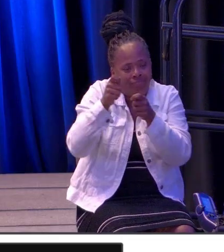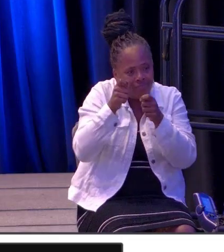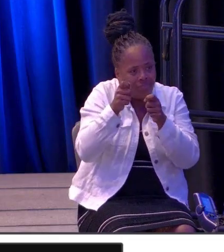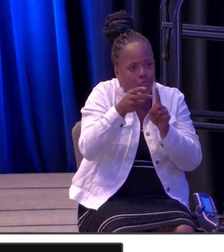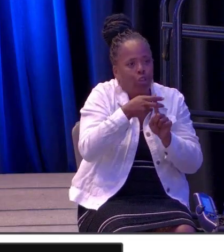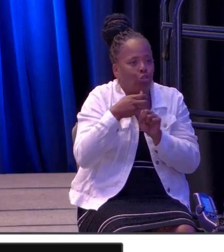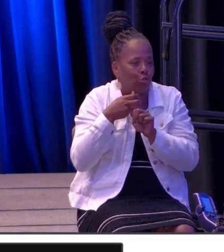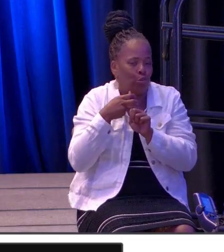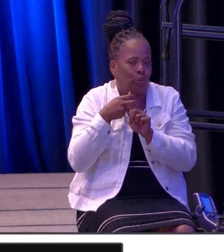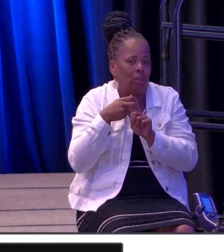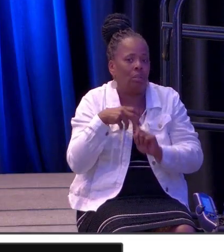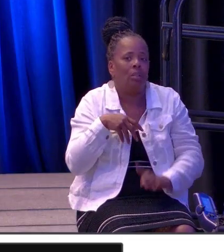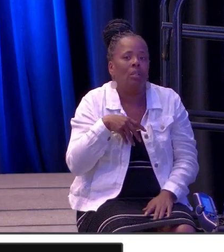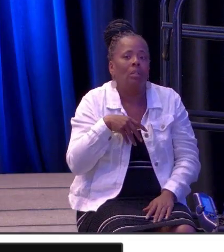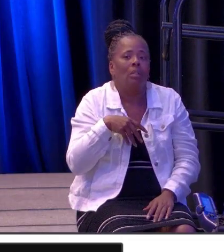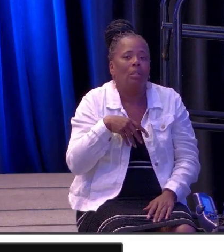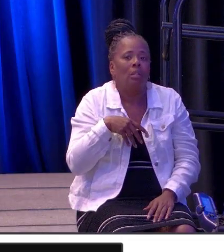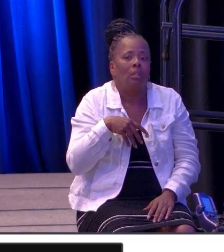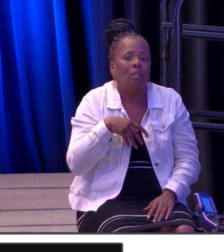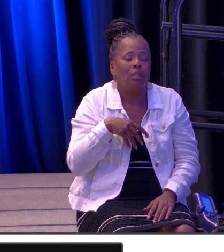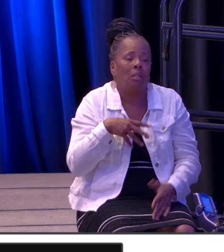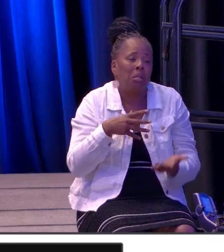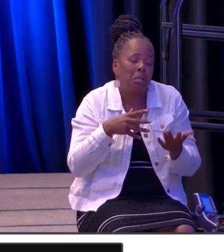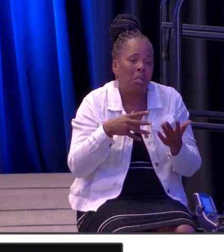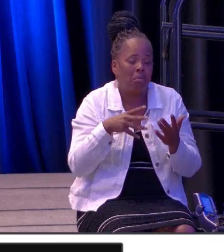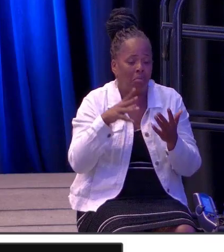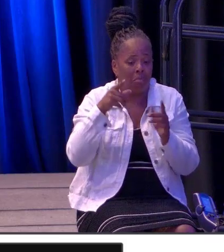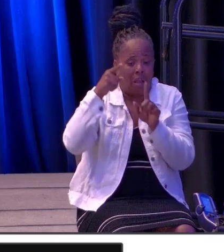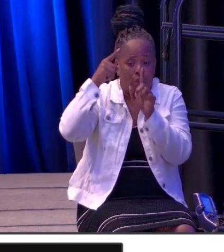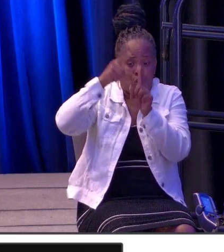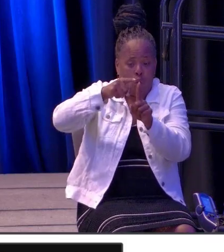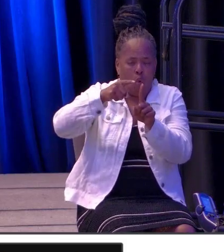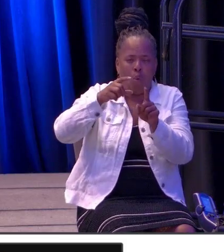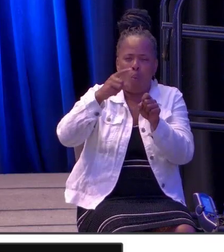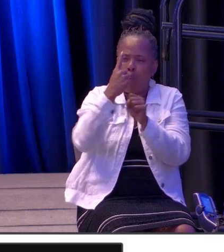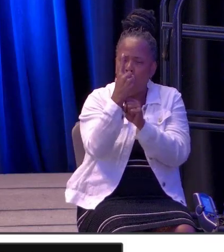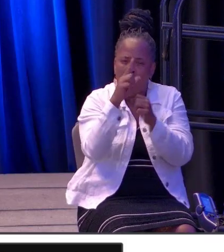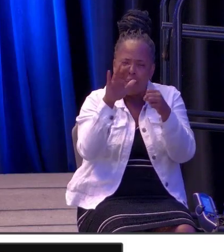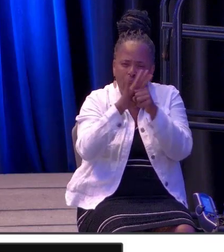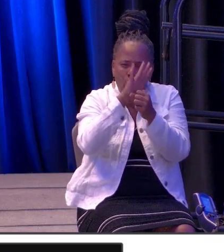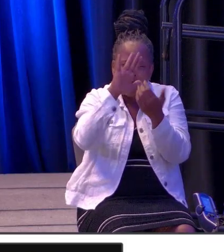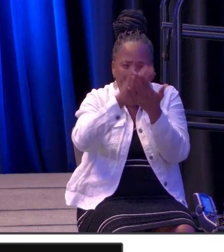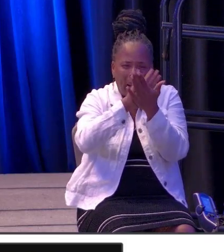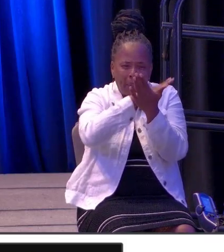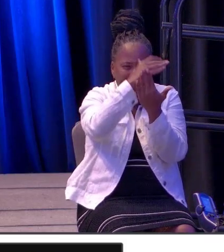and sometimes we can turn in 2 sheets. So my mission is to continue to do that.